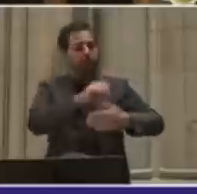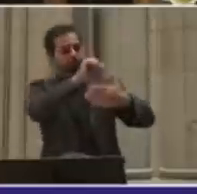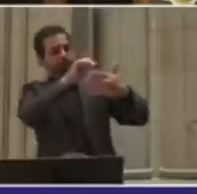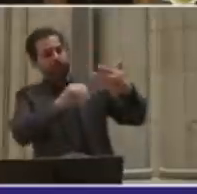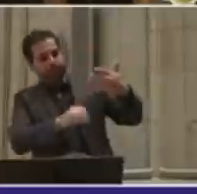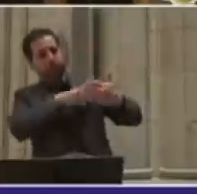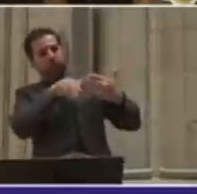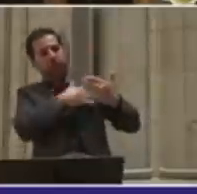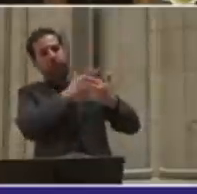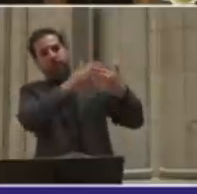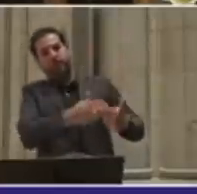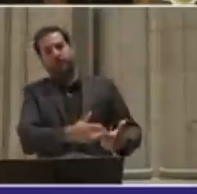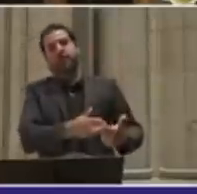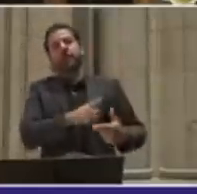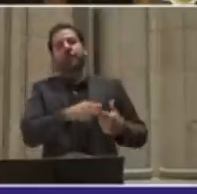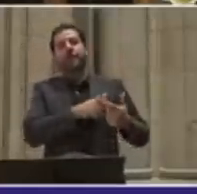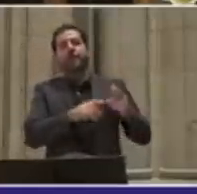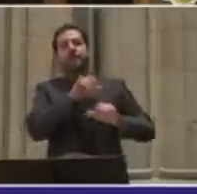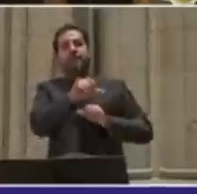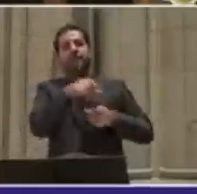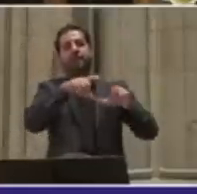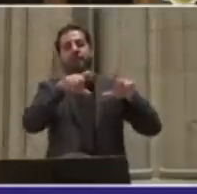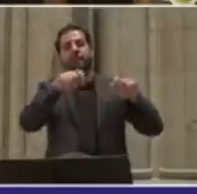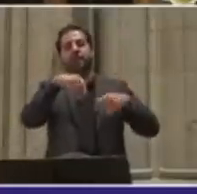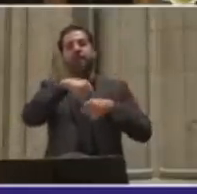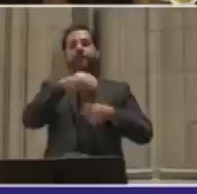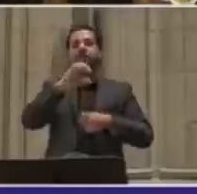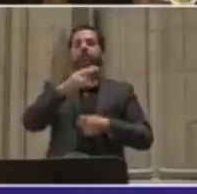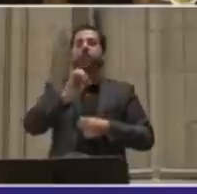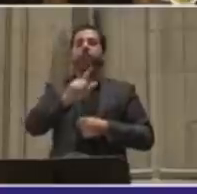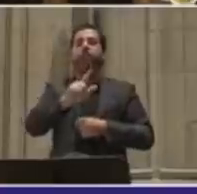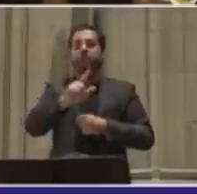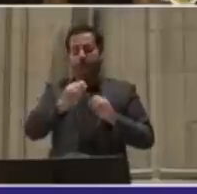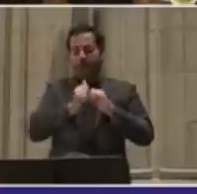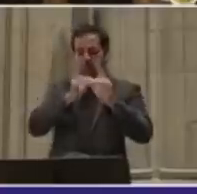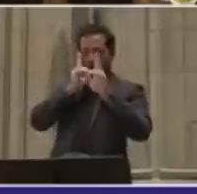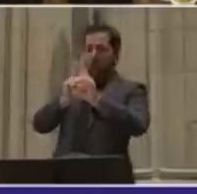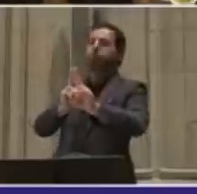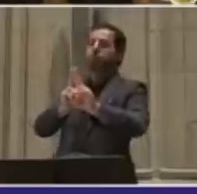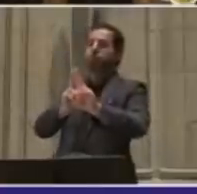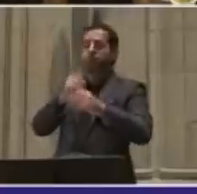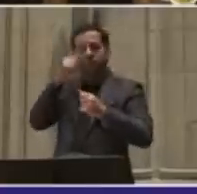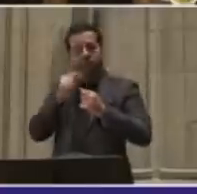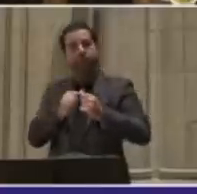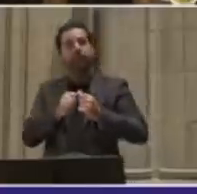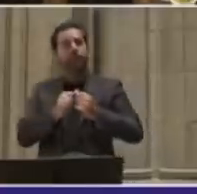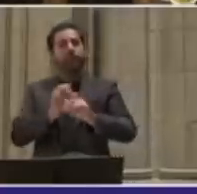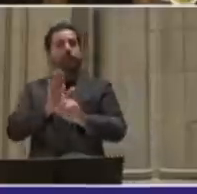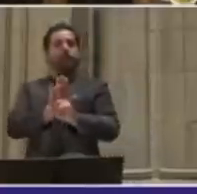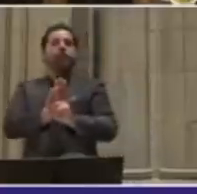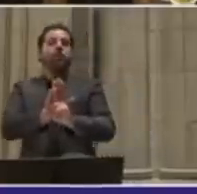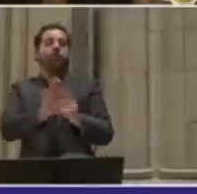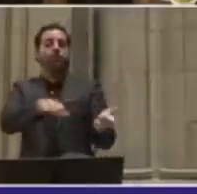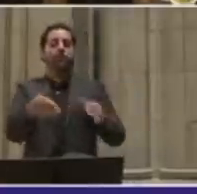and then each name stays on a card in the chapel as a way to honor and remember